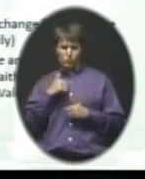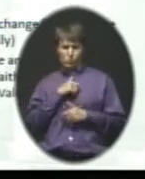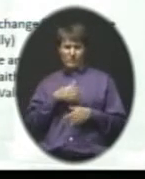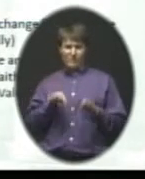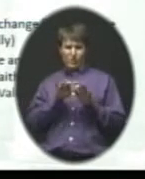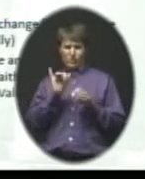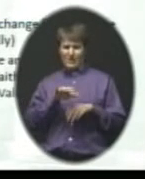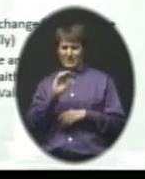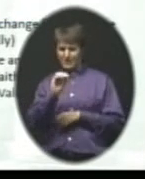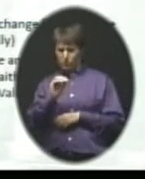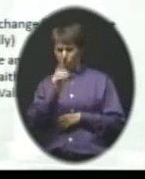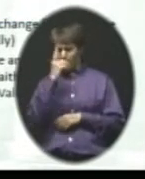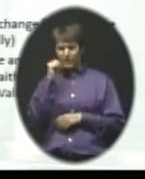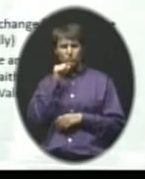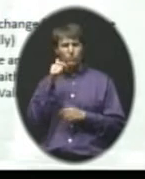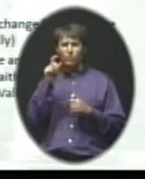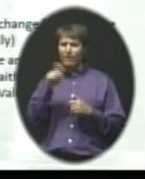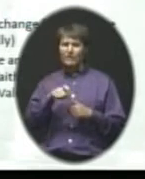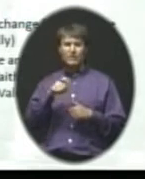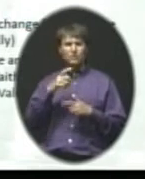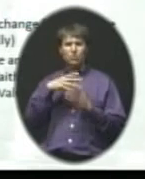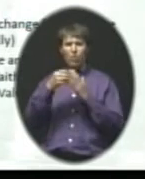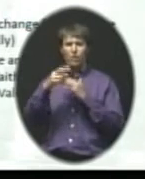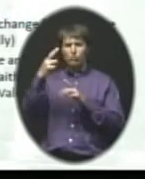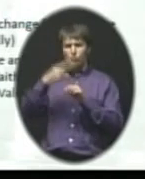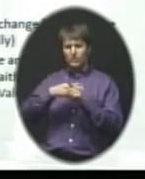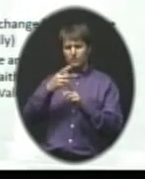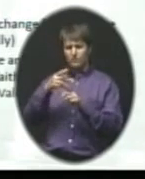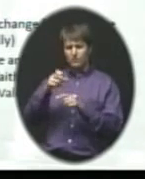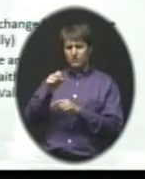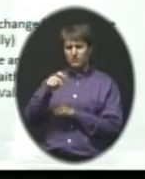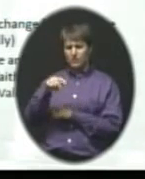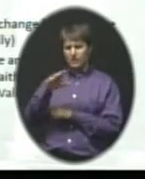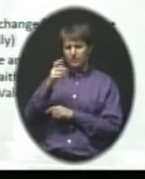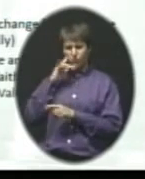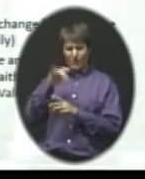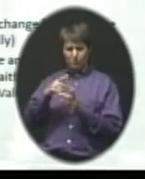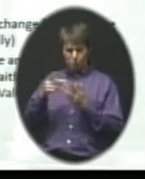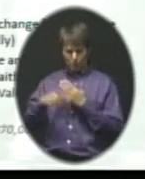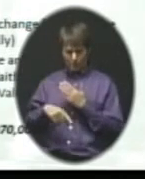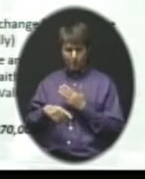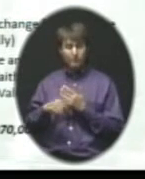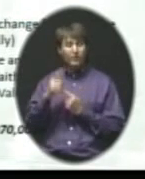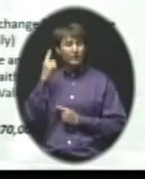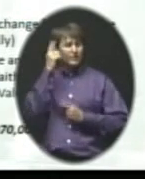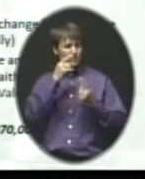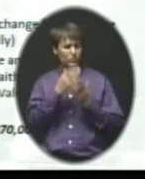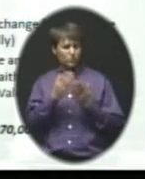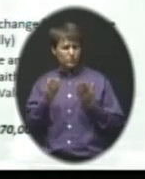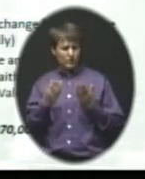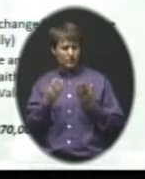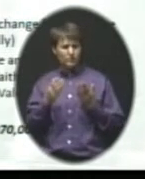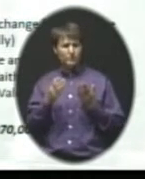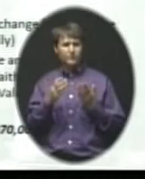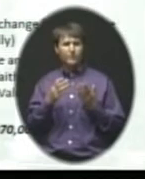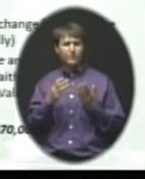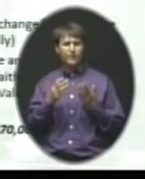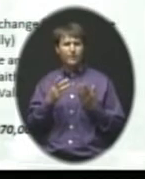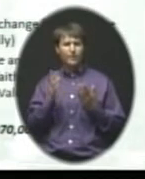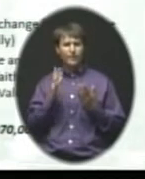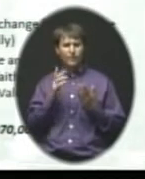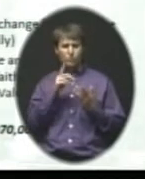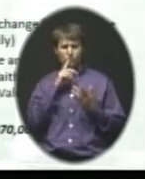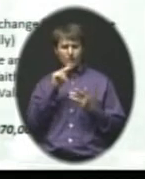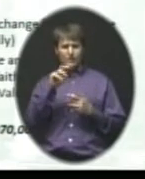because we do not have the need to go out and rent space for that program. Considering those couple factors, in our eyes, the